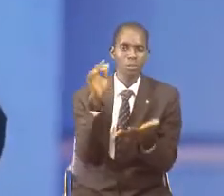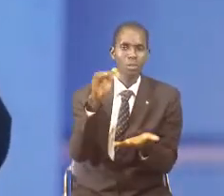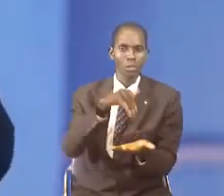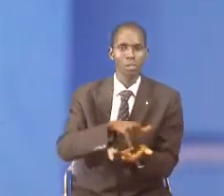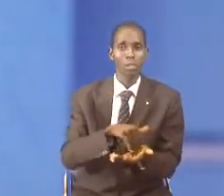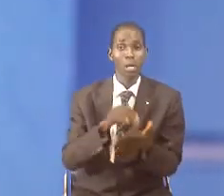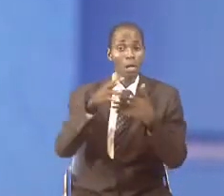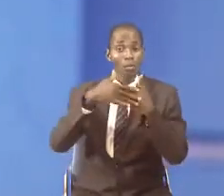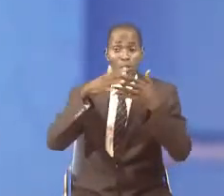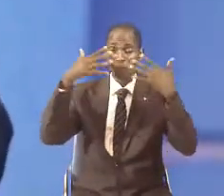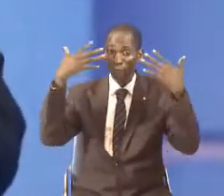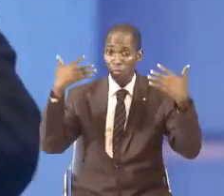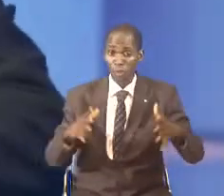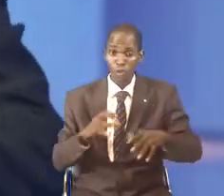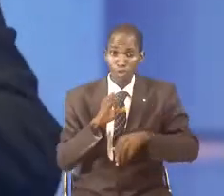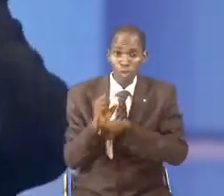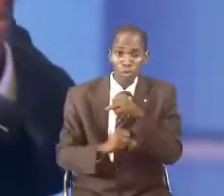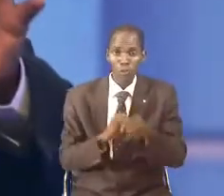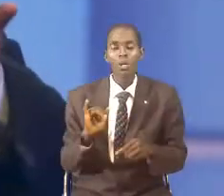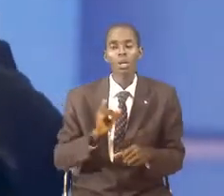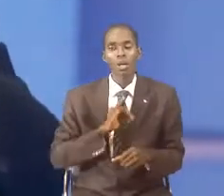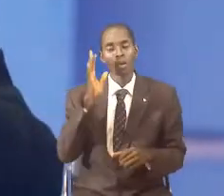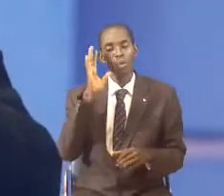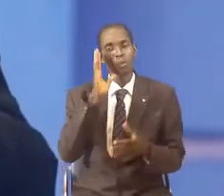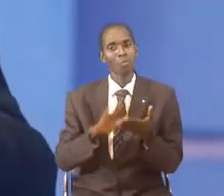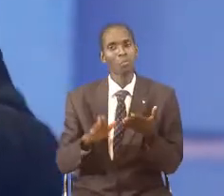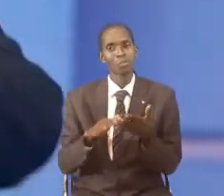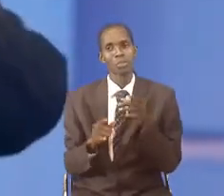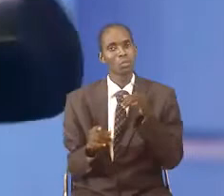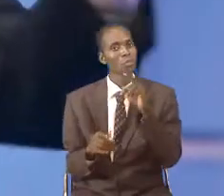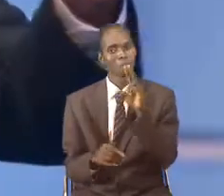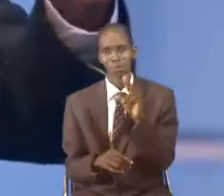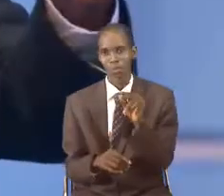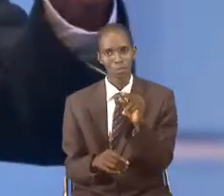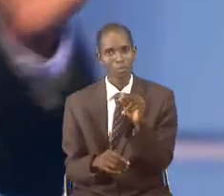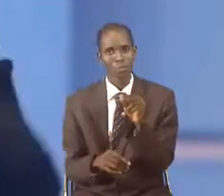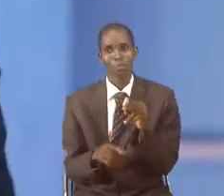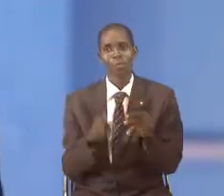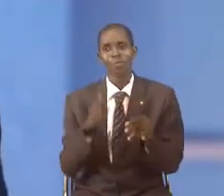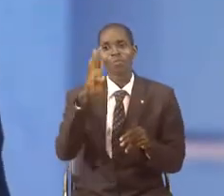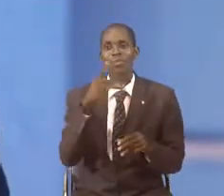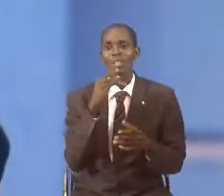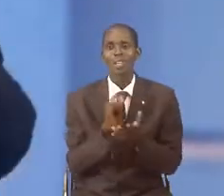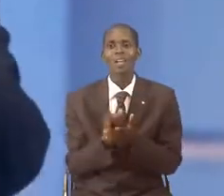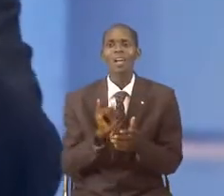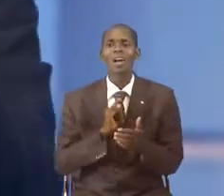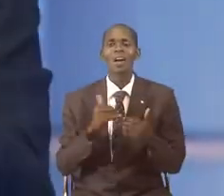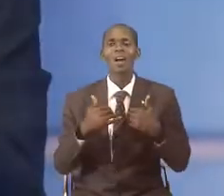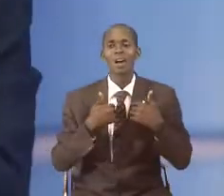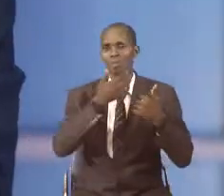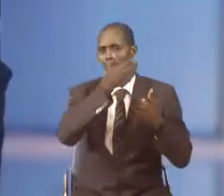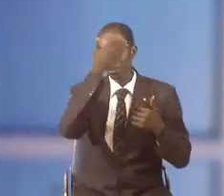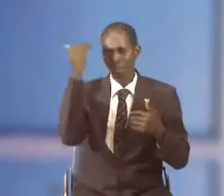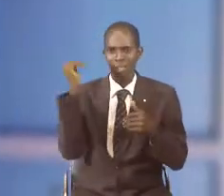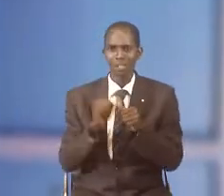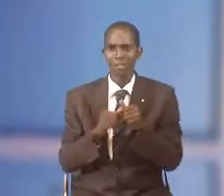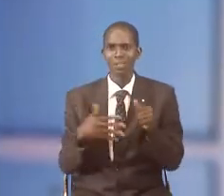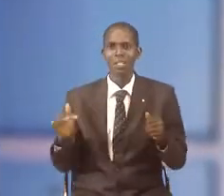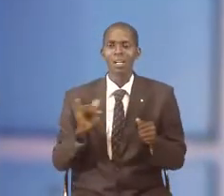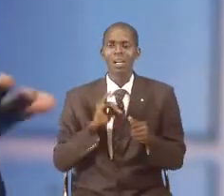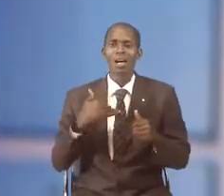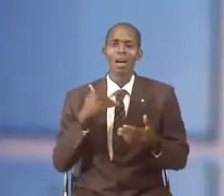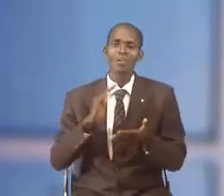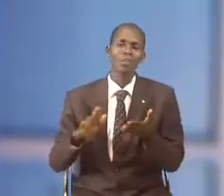the world will do it to you. And then after that, when you have suffered enough, I'll forgive you. He said, no,